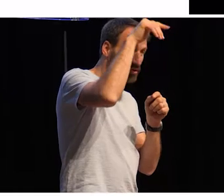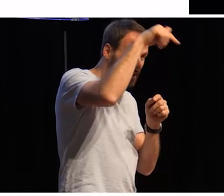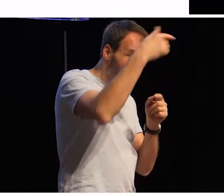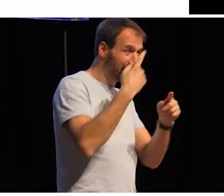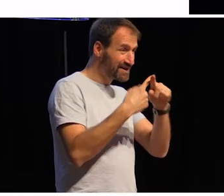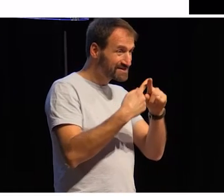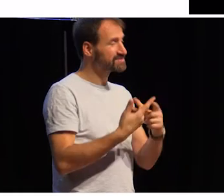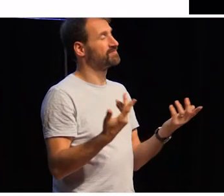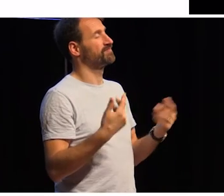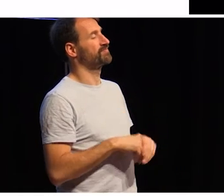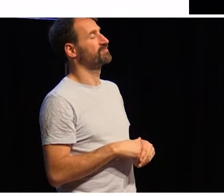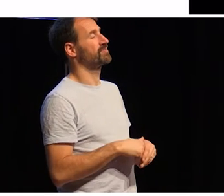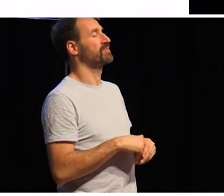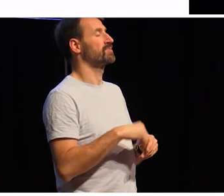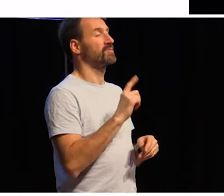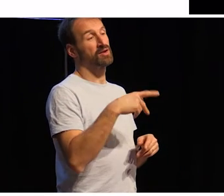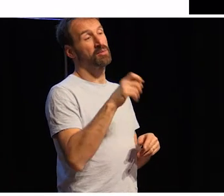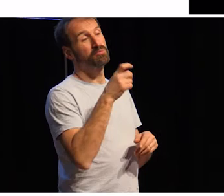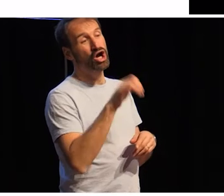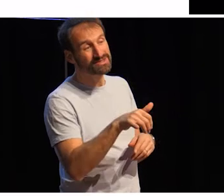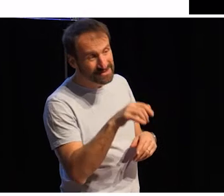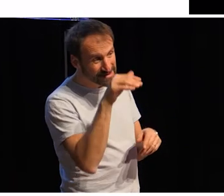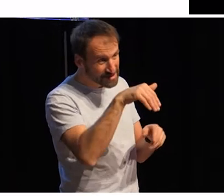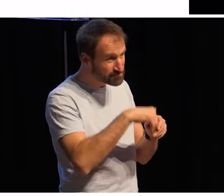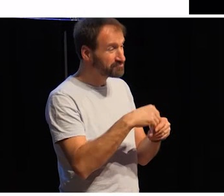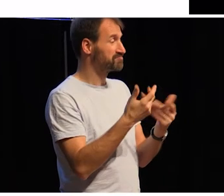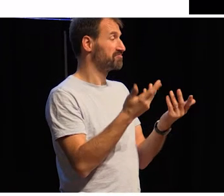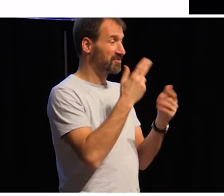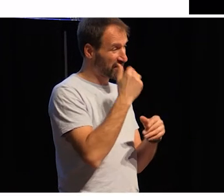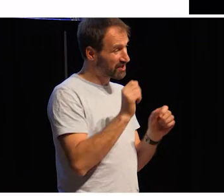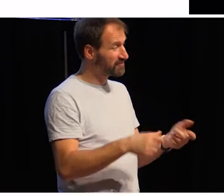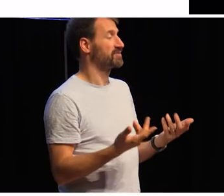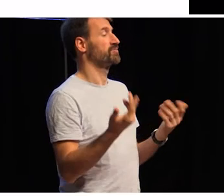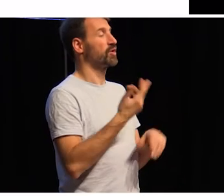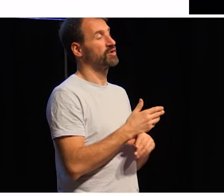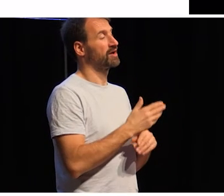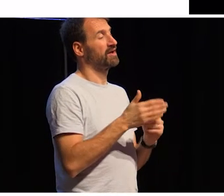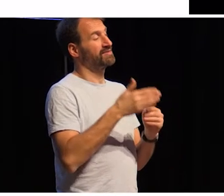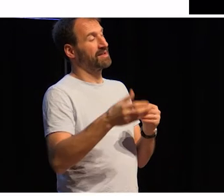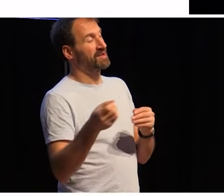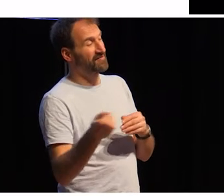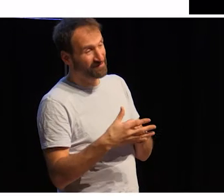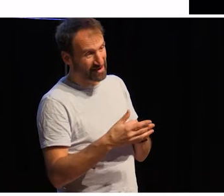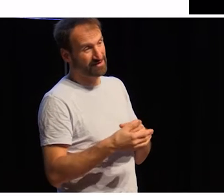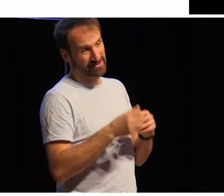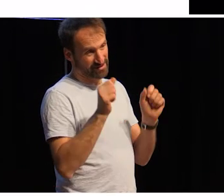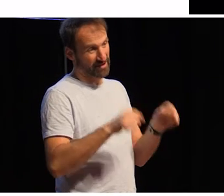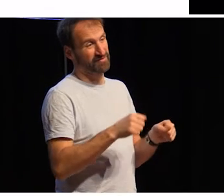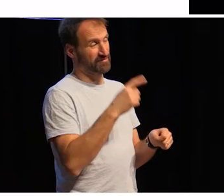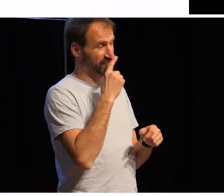or x might have been defined as an accessor descriptor, in which case the get function can have arbitrary side effects.